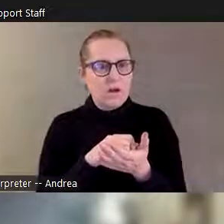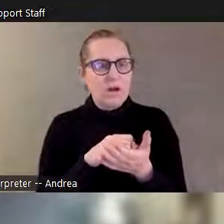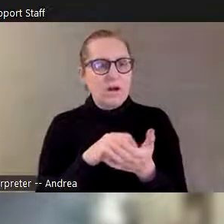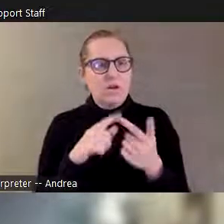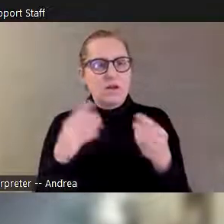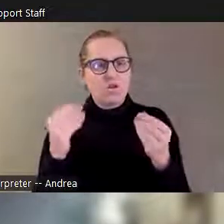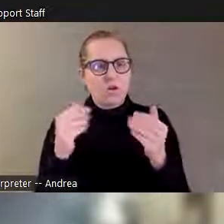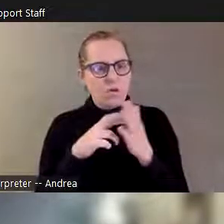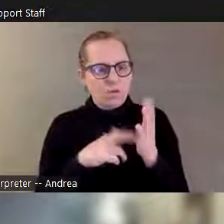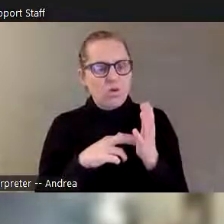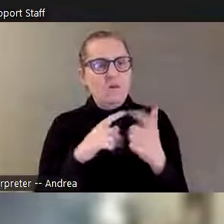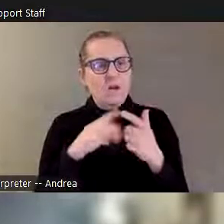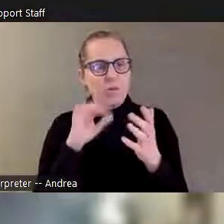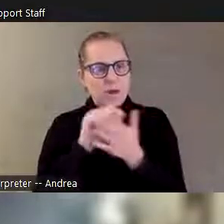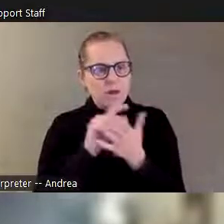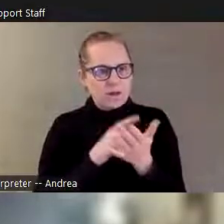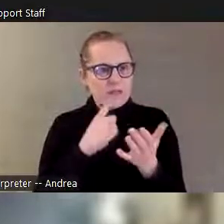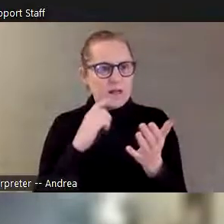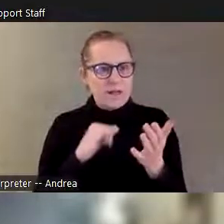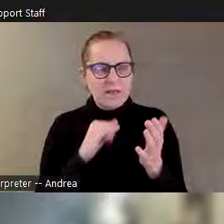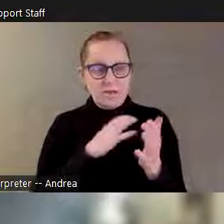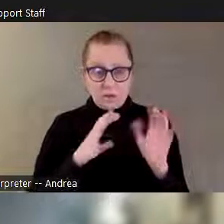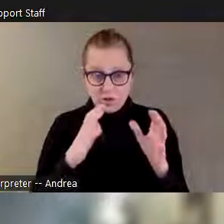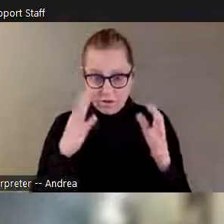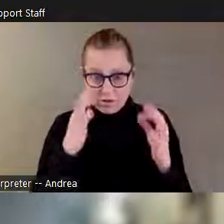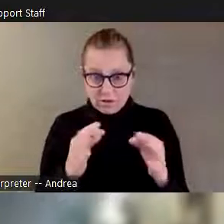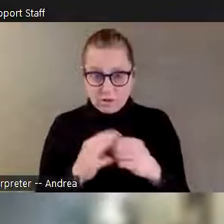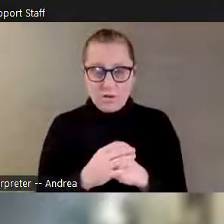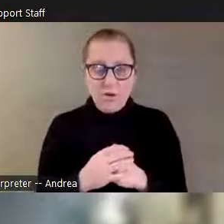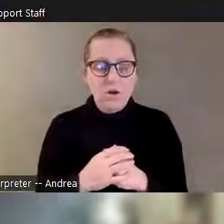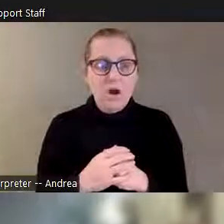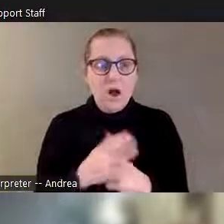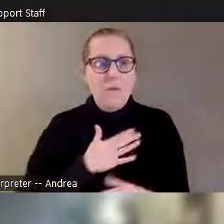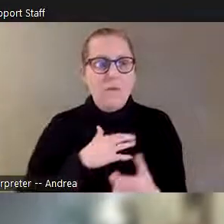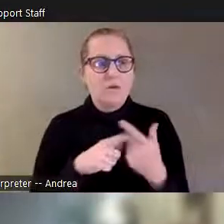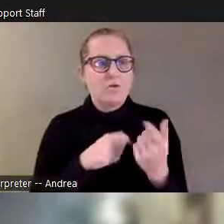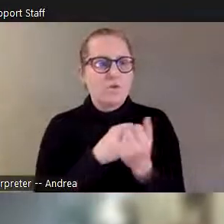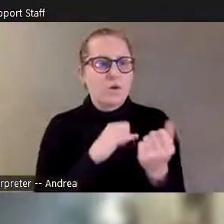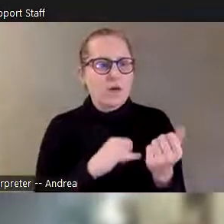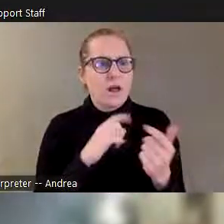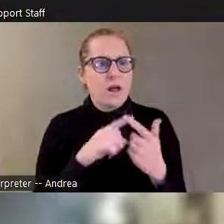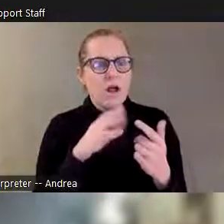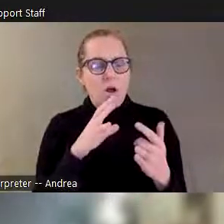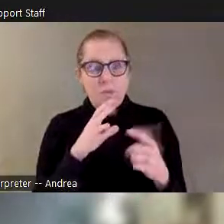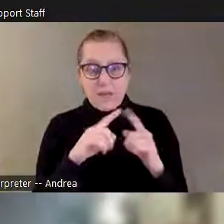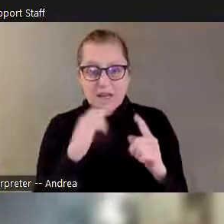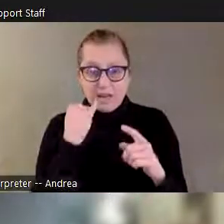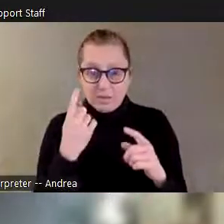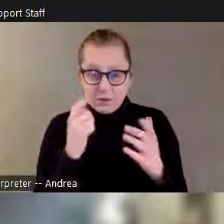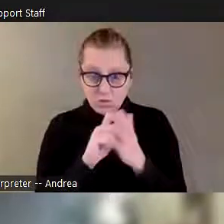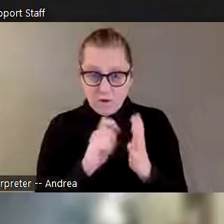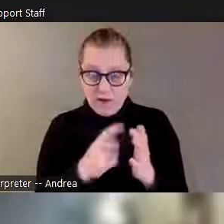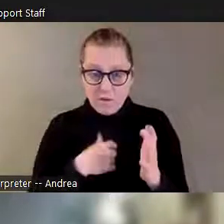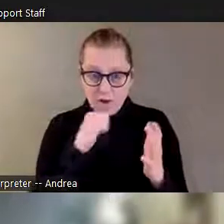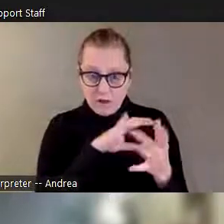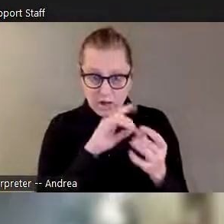rules and our bylaws say that's the commission's decision, and I'm happy to support that. But when something's been written that I had nothing to do with, that